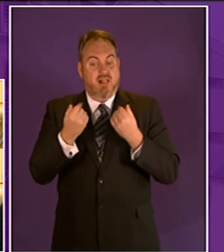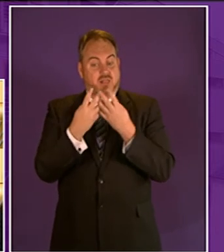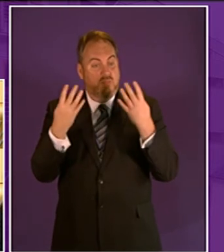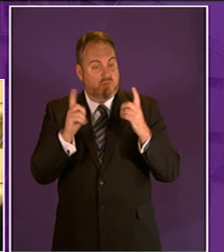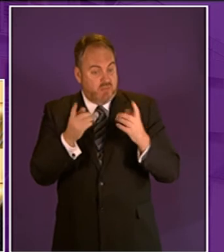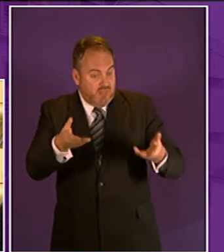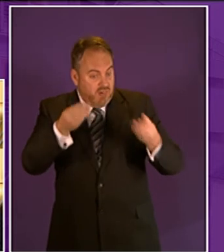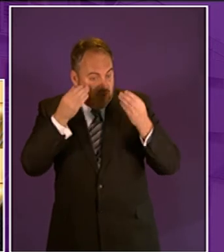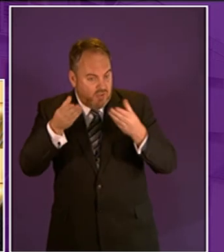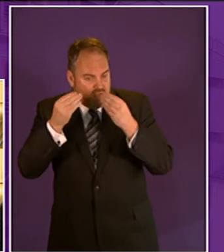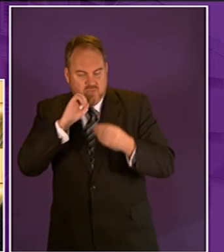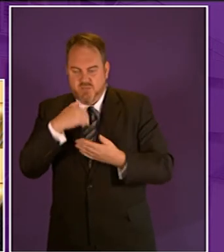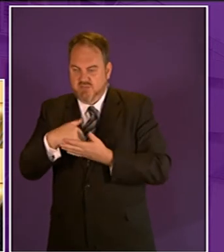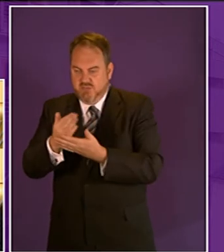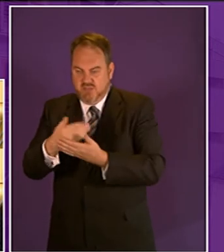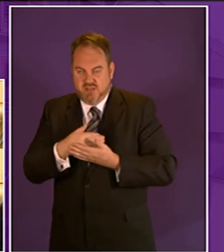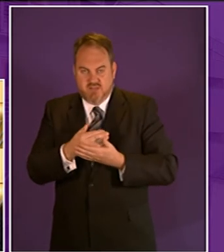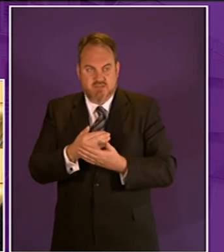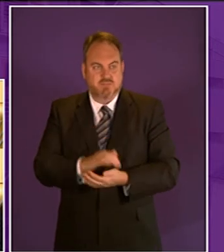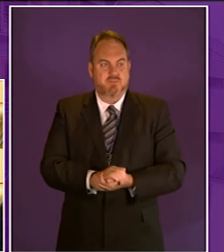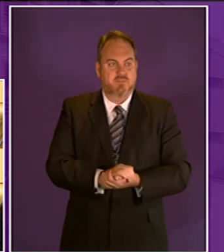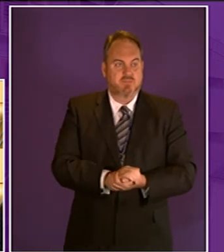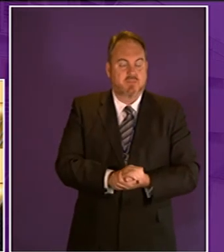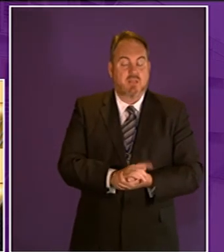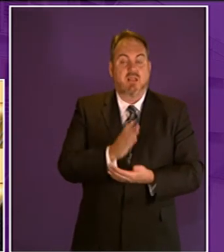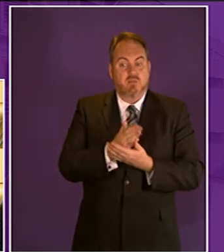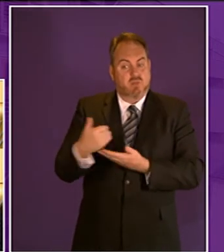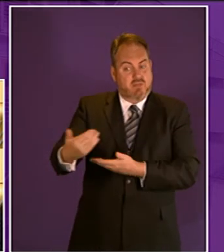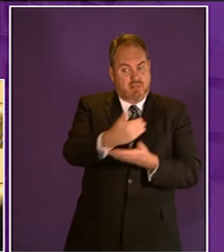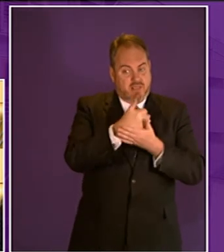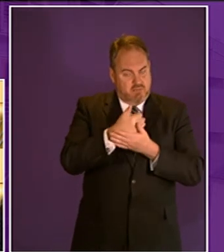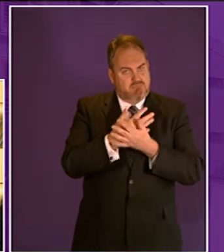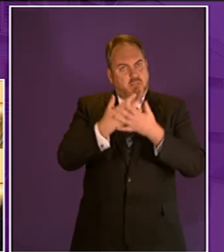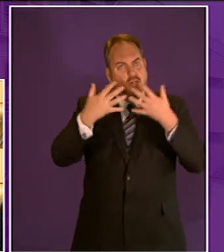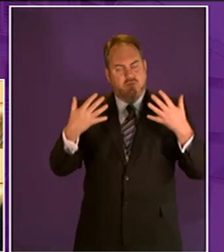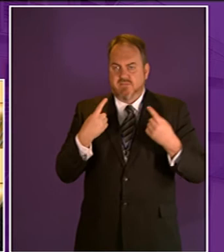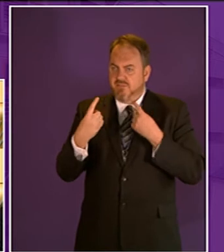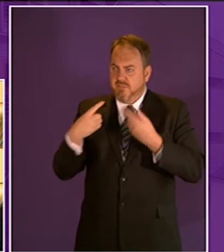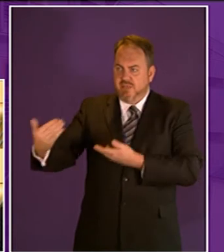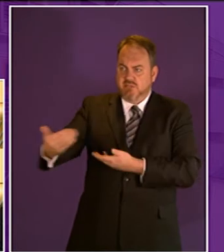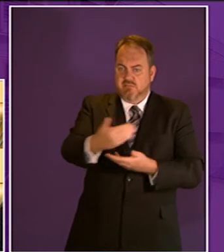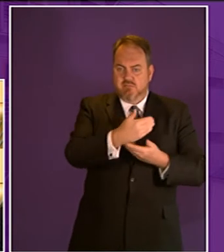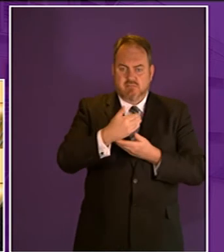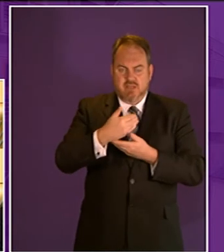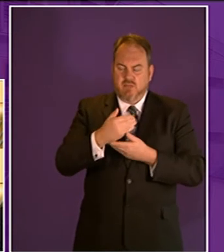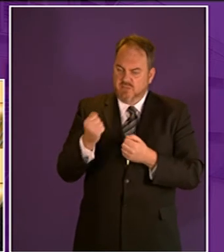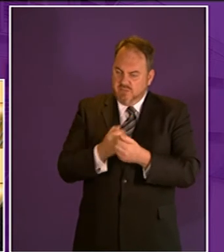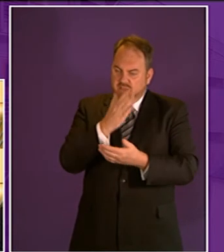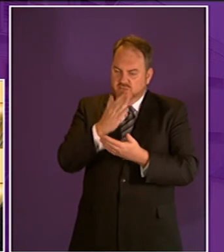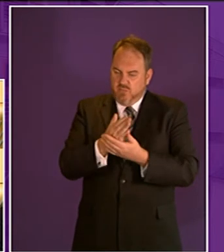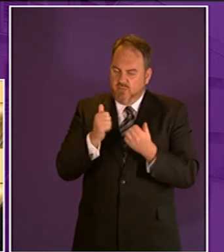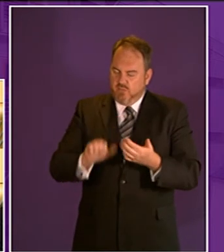getting underway. We've already got a lot of information. We need to make sure that we have a